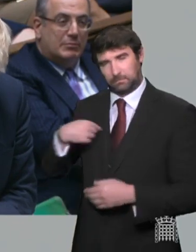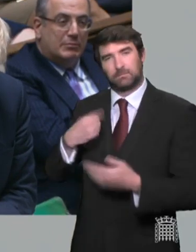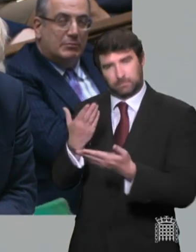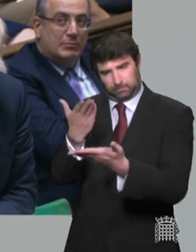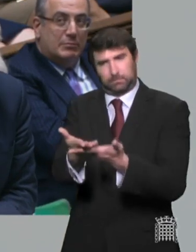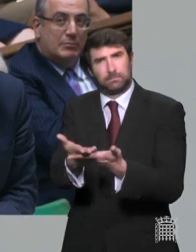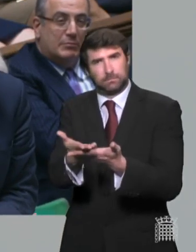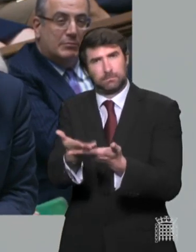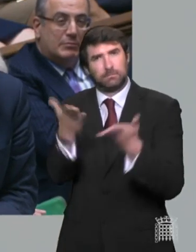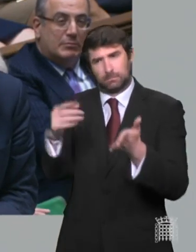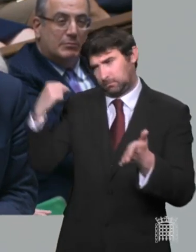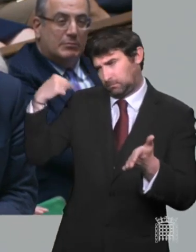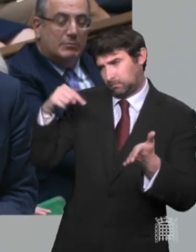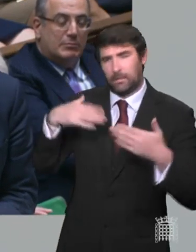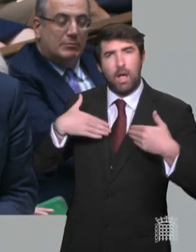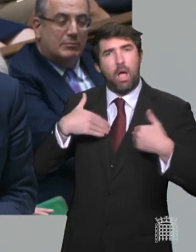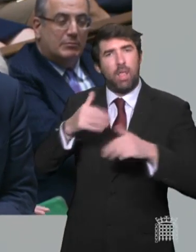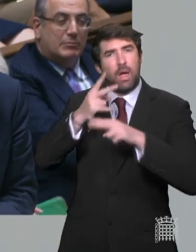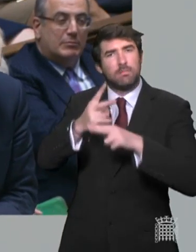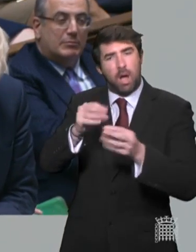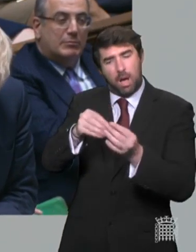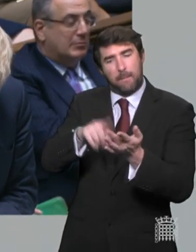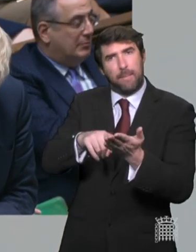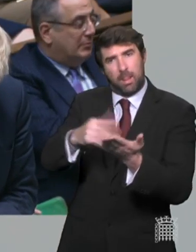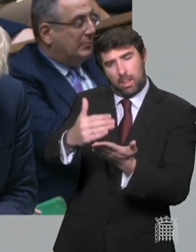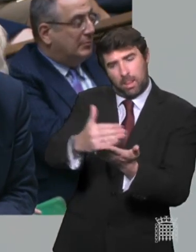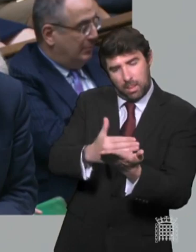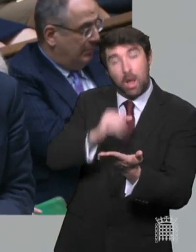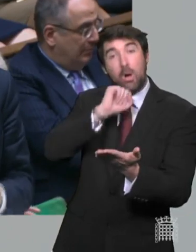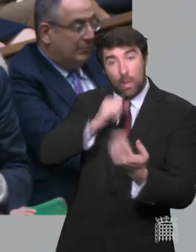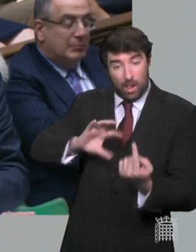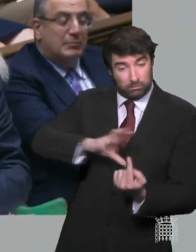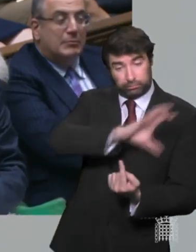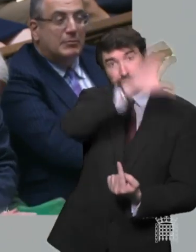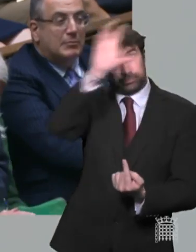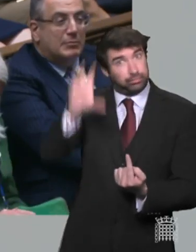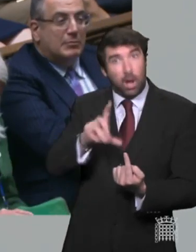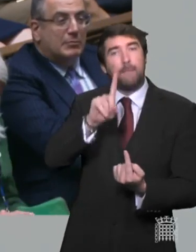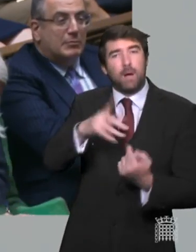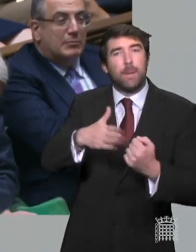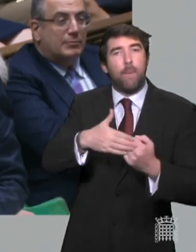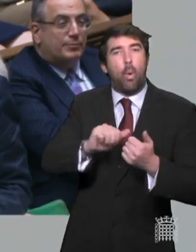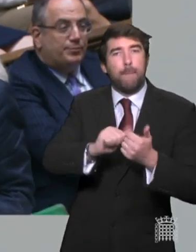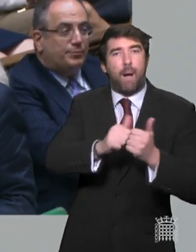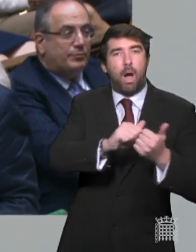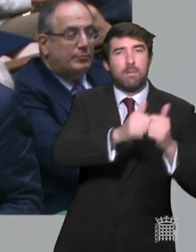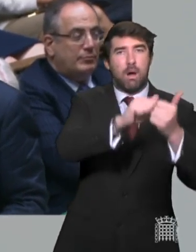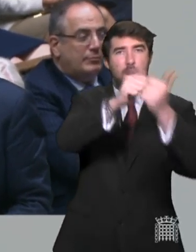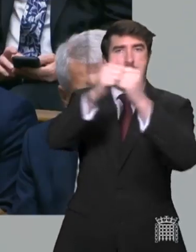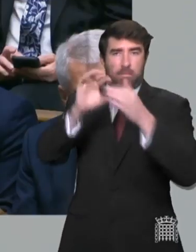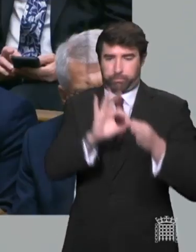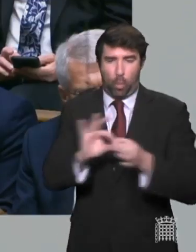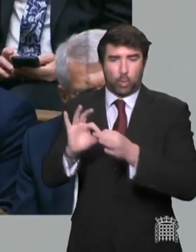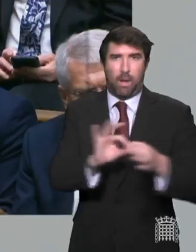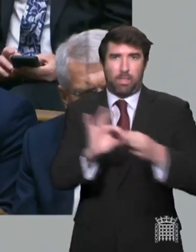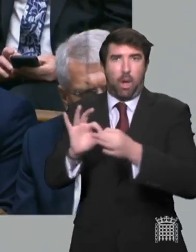will ensure that there are integrated healthcare partnerships bringing together local authorities and